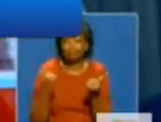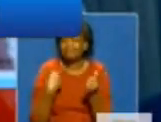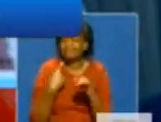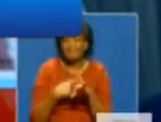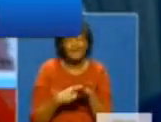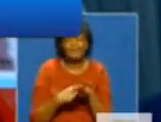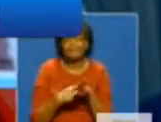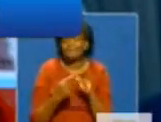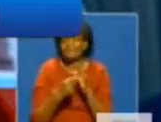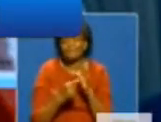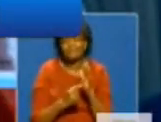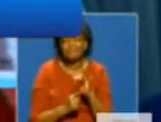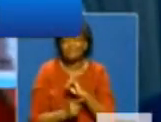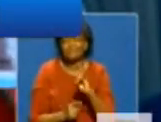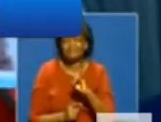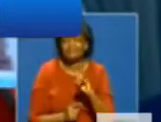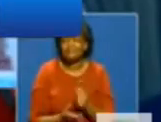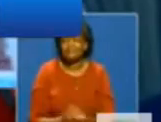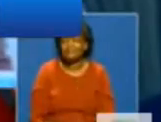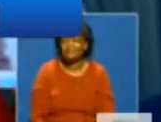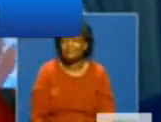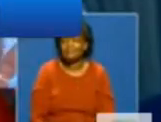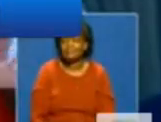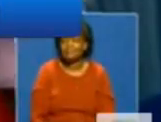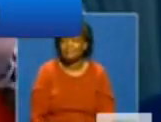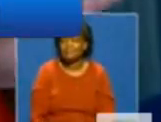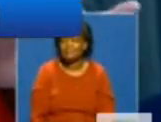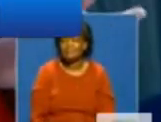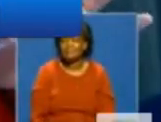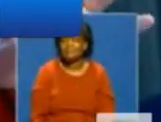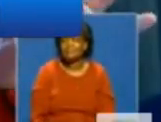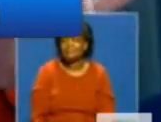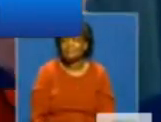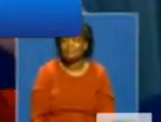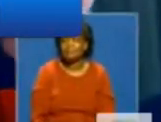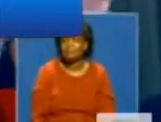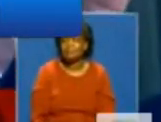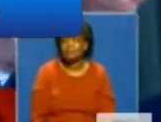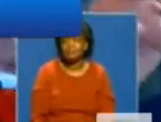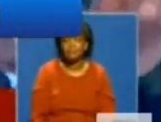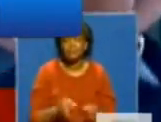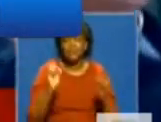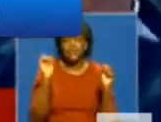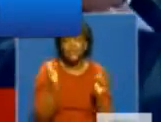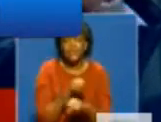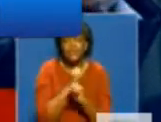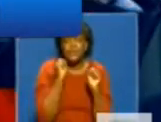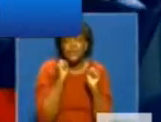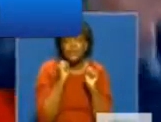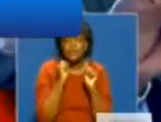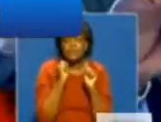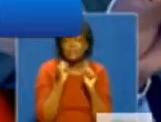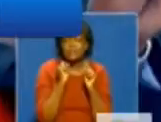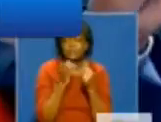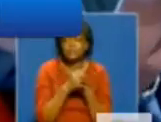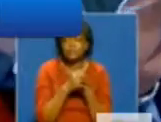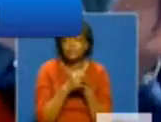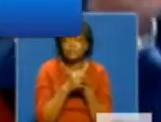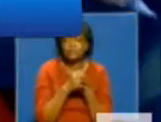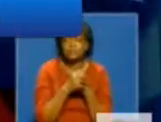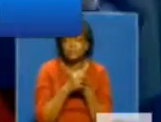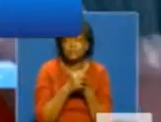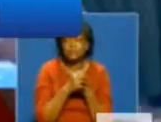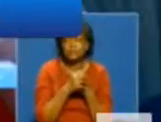sufficient for this purpose, my lord? I'll be waiting. Yes. Thank you. Is that you cannot place undue substance on